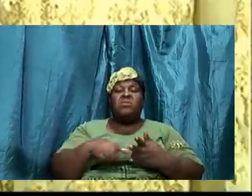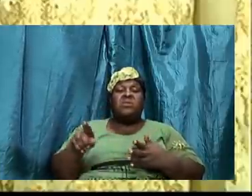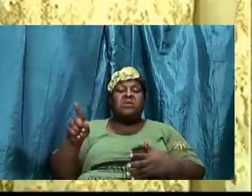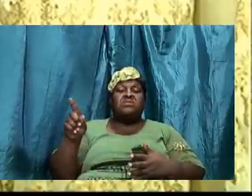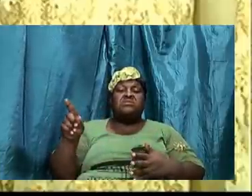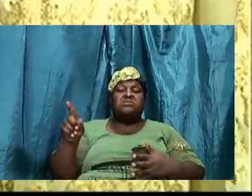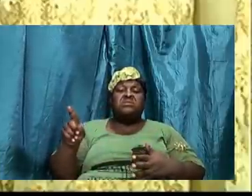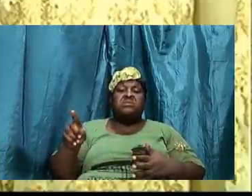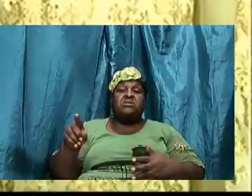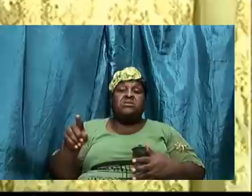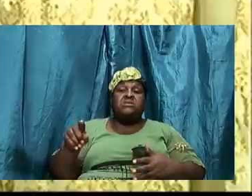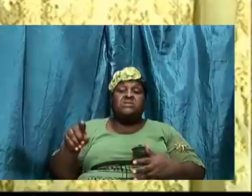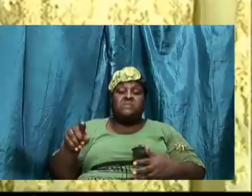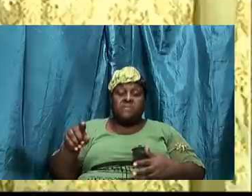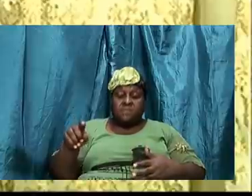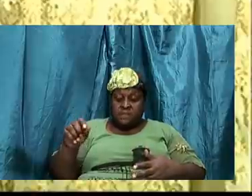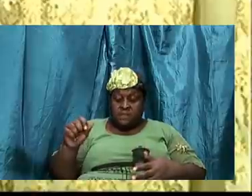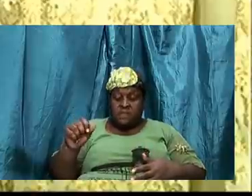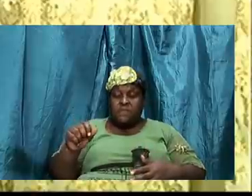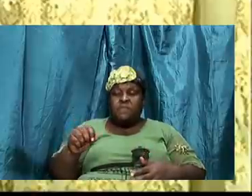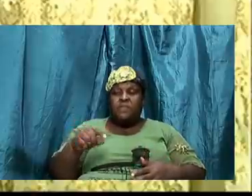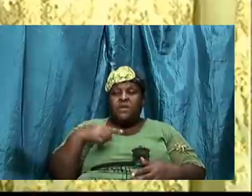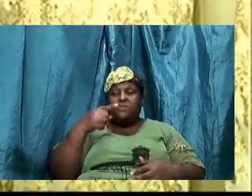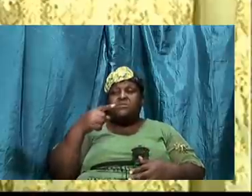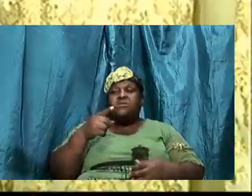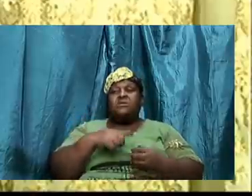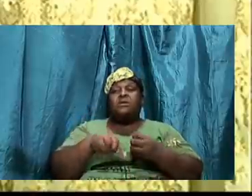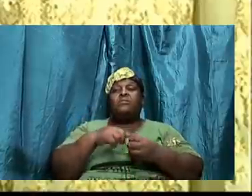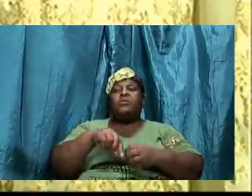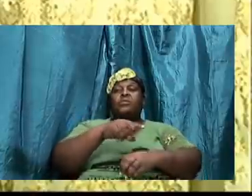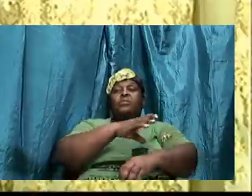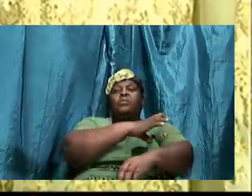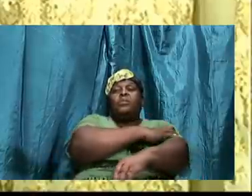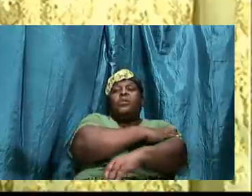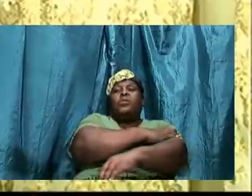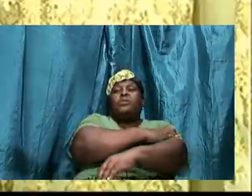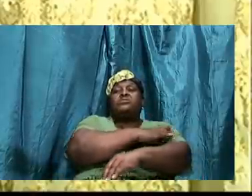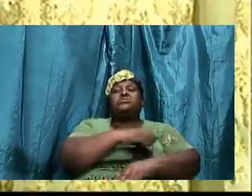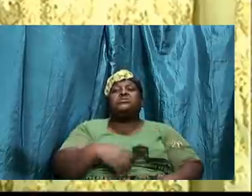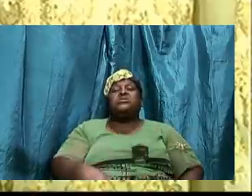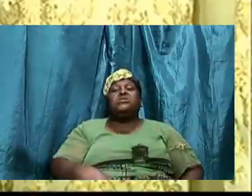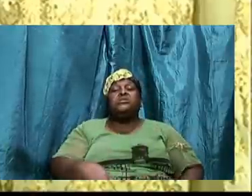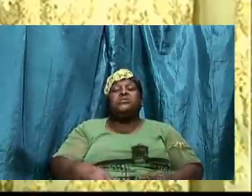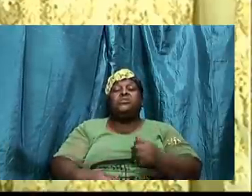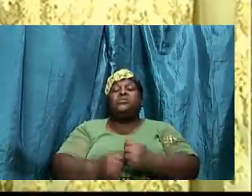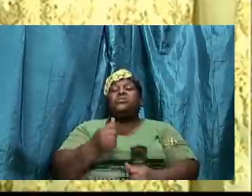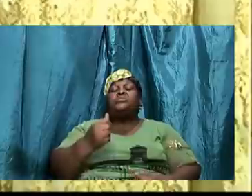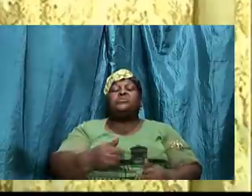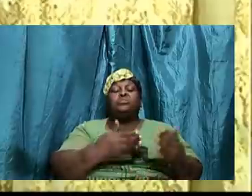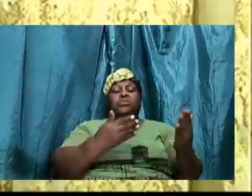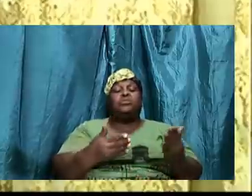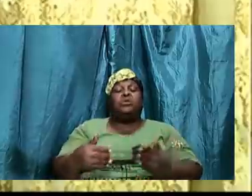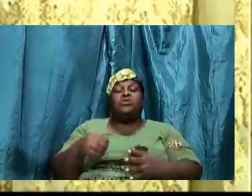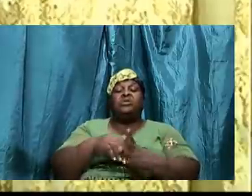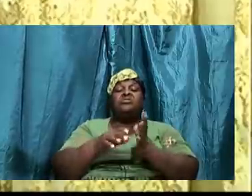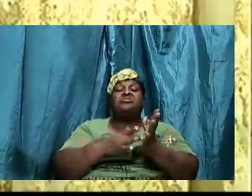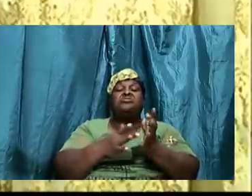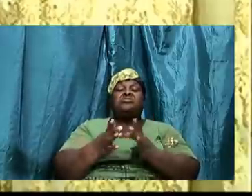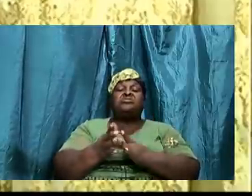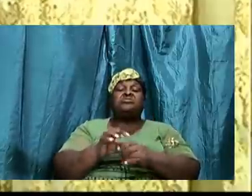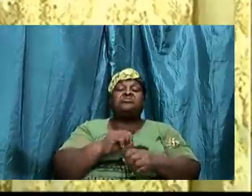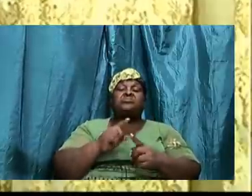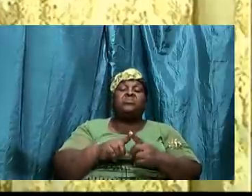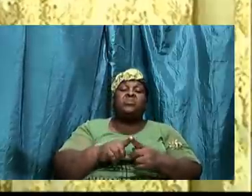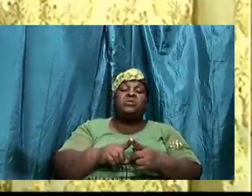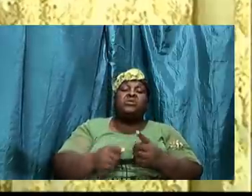20 to 21 also talks about powers, which he wrought in Christ when he raised him